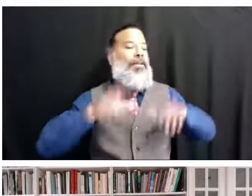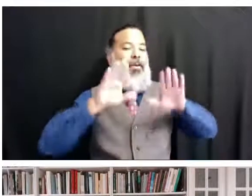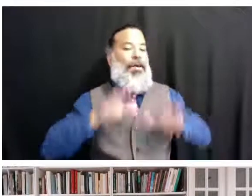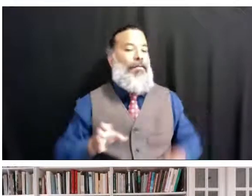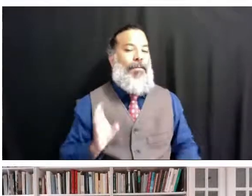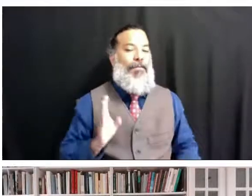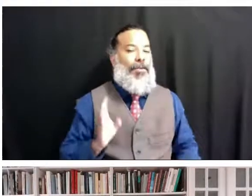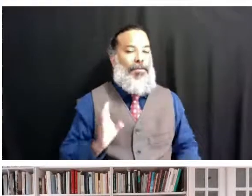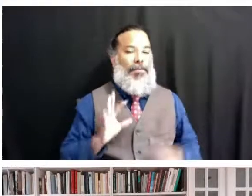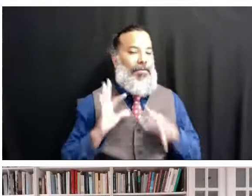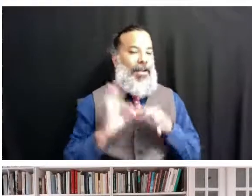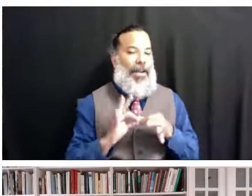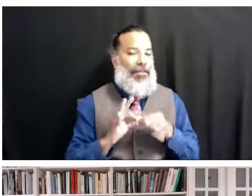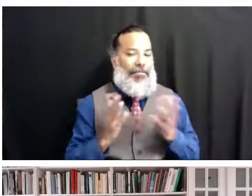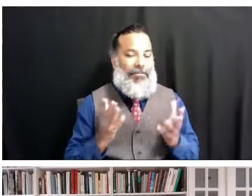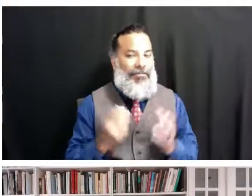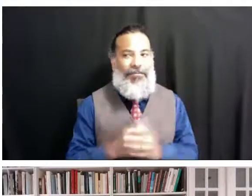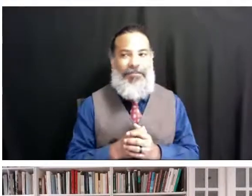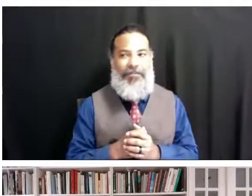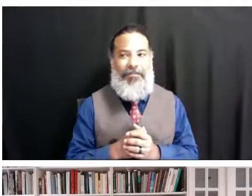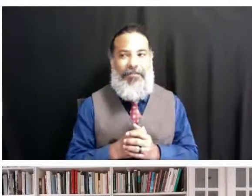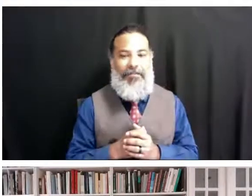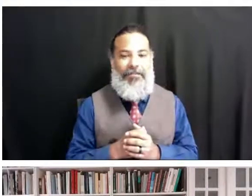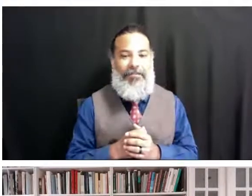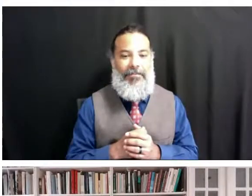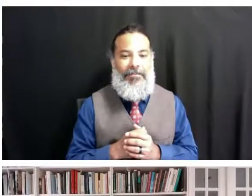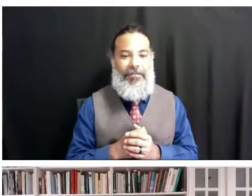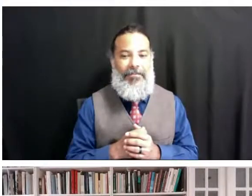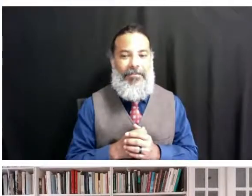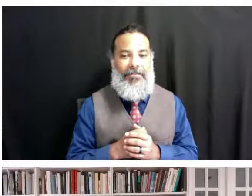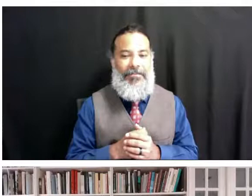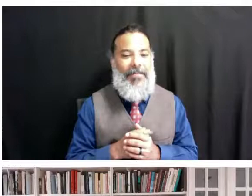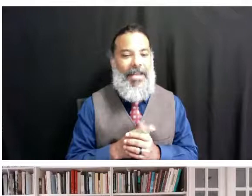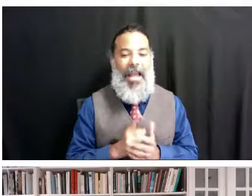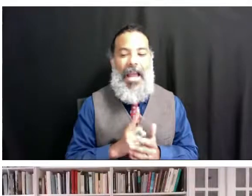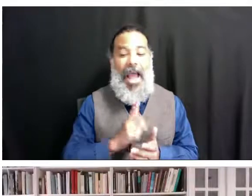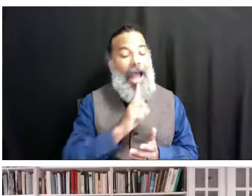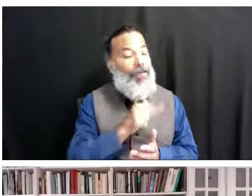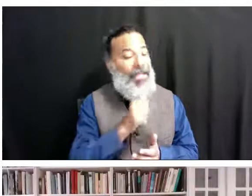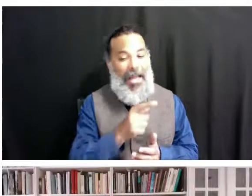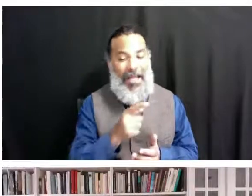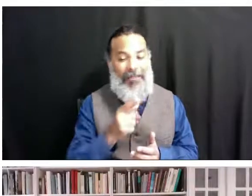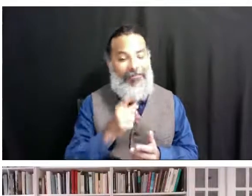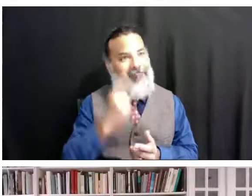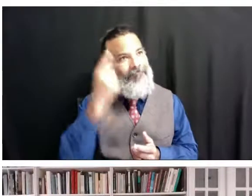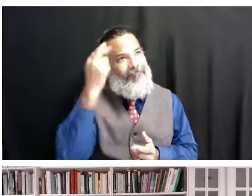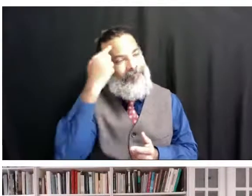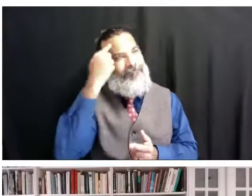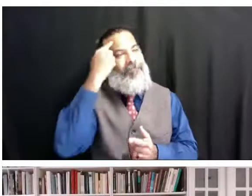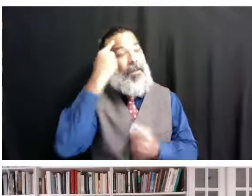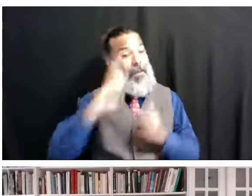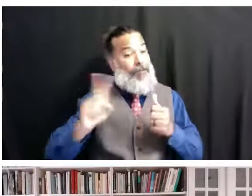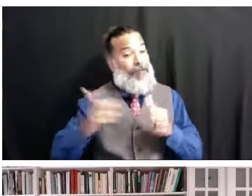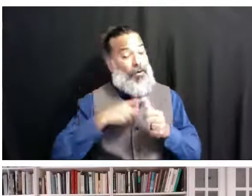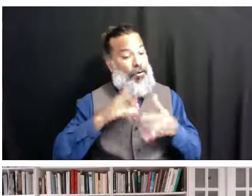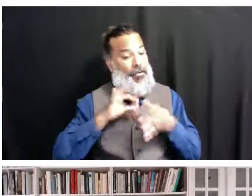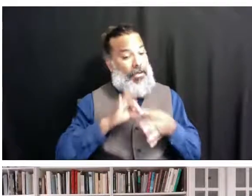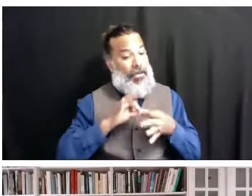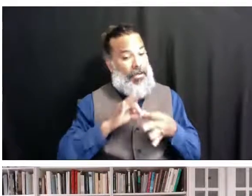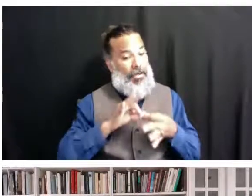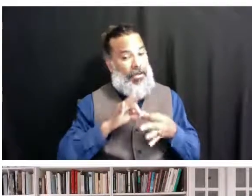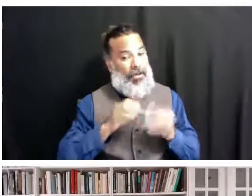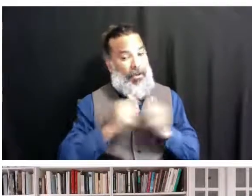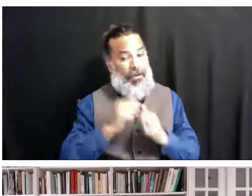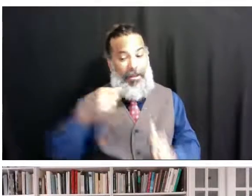Baltimore connection, and I really didn't realize at the beginning of my association with